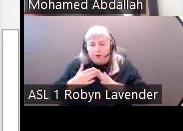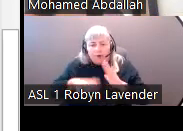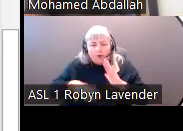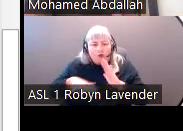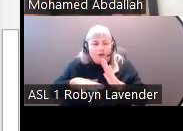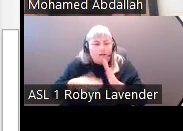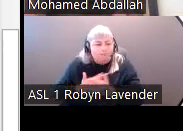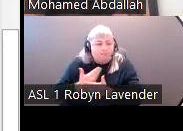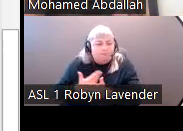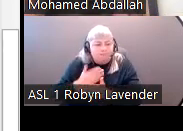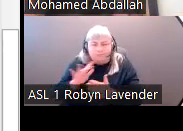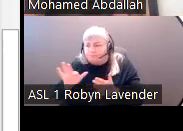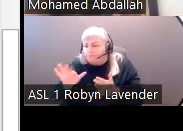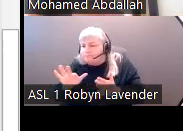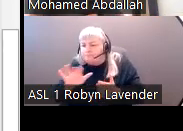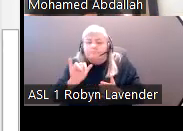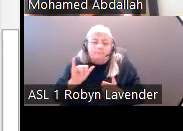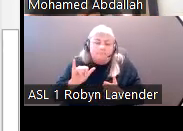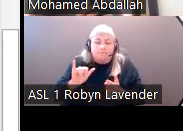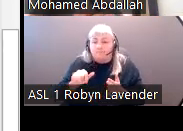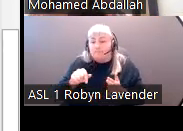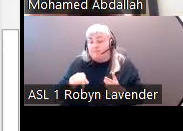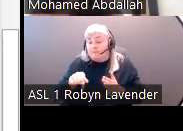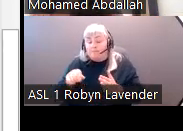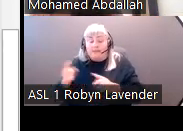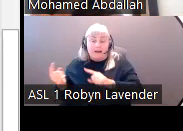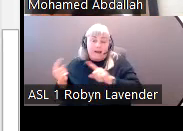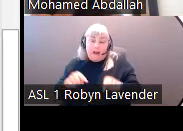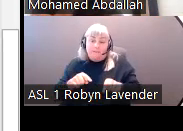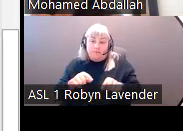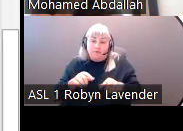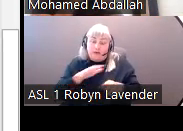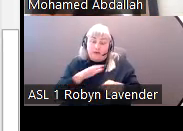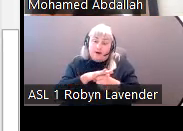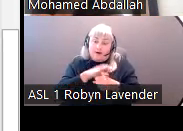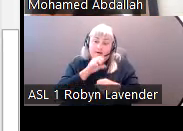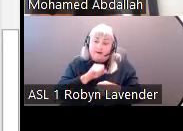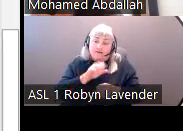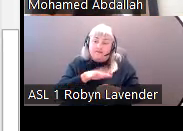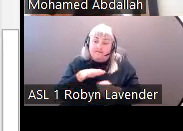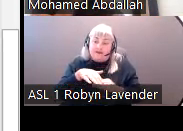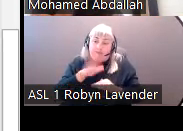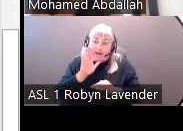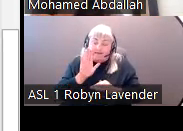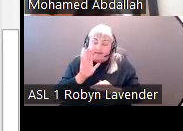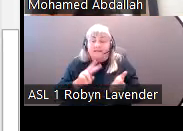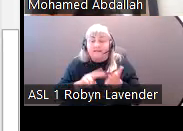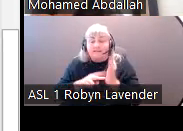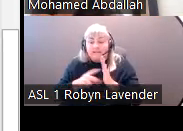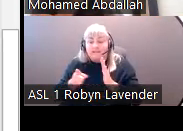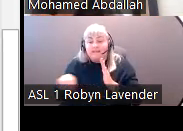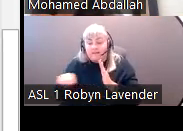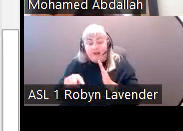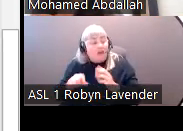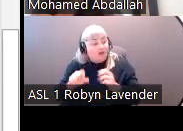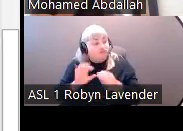going into a block that's 55 plus, we've noticed a lot of our clients are able to make friends in the building, which is really nice. Or if